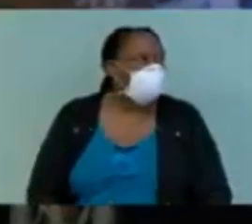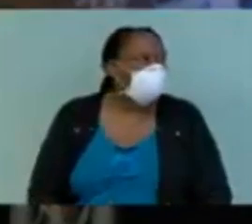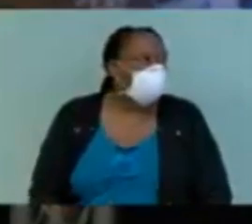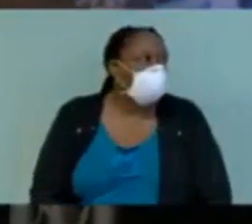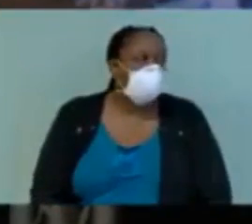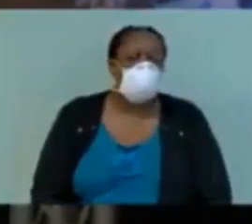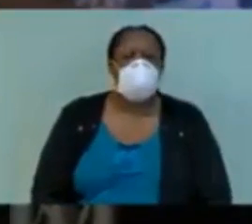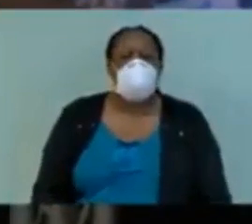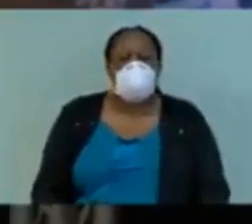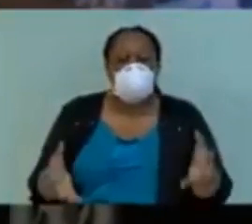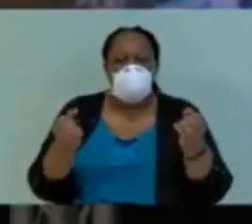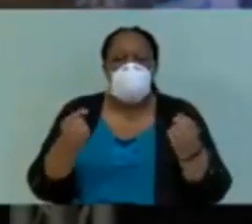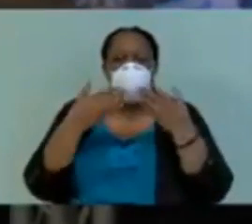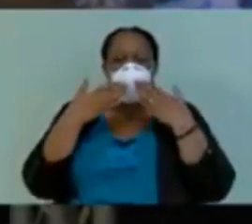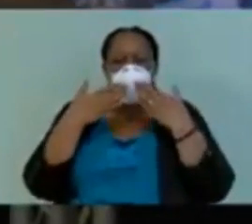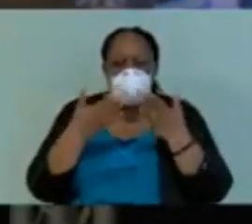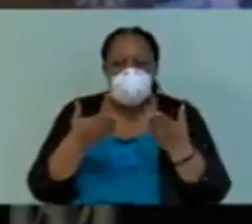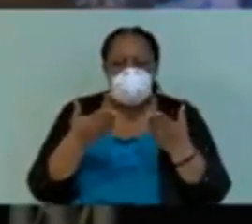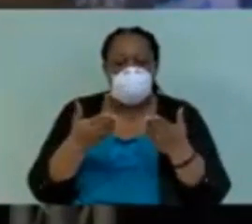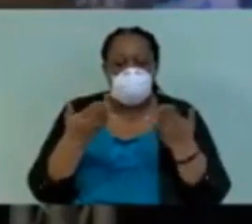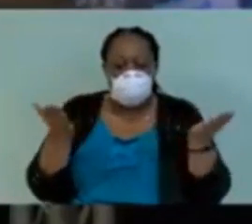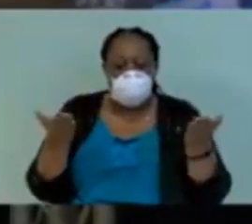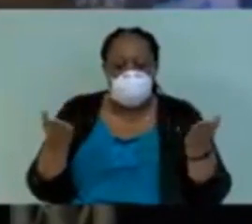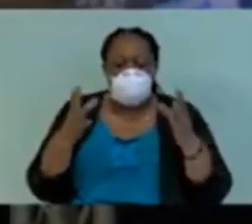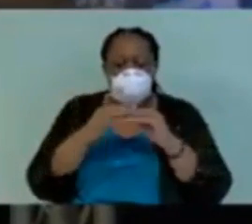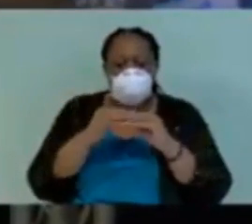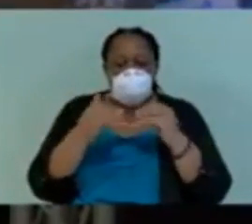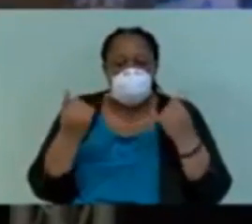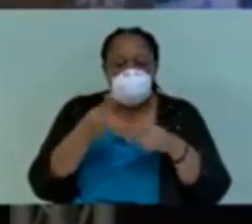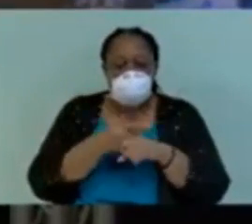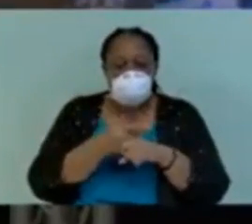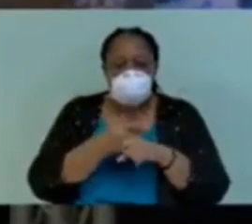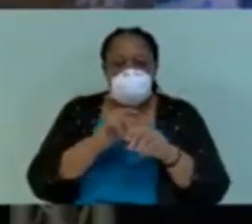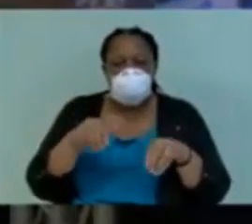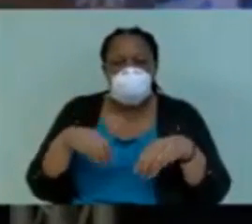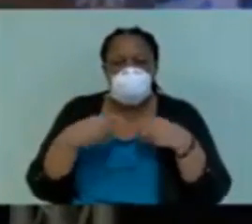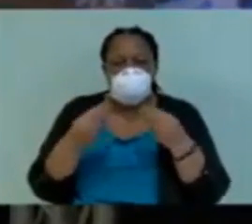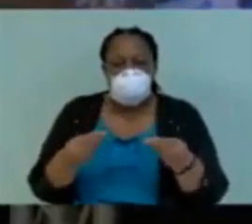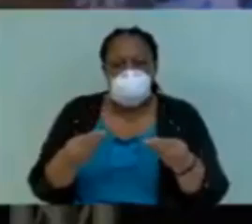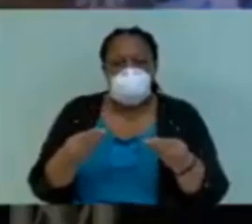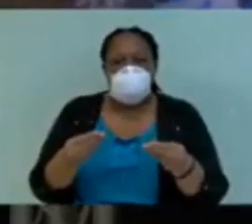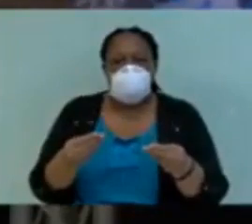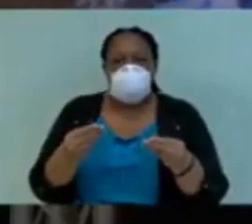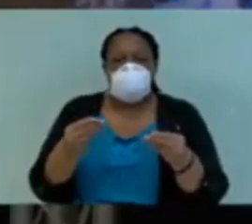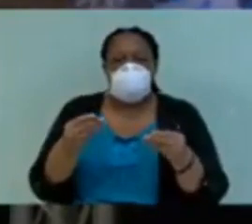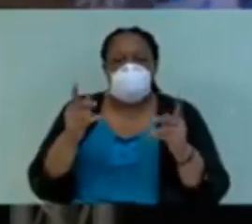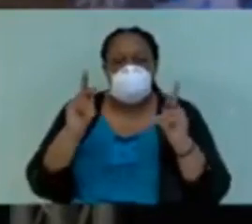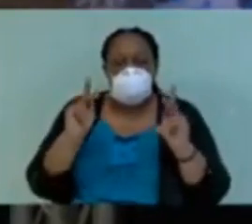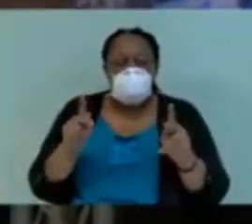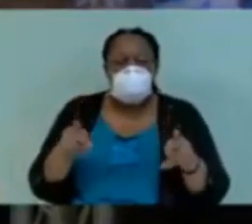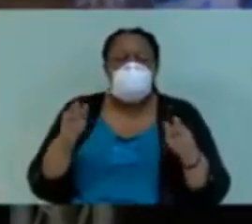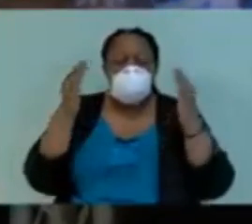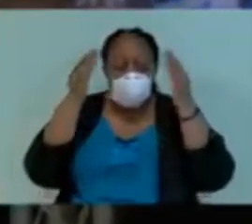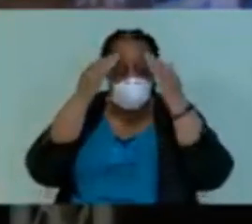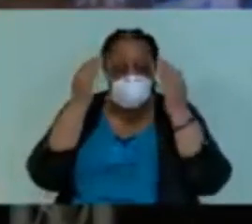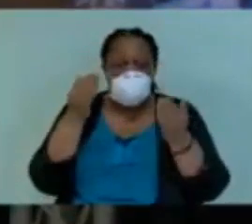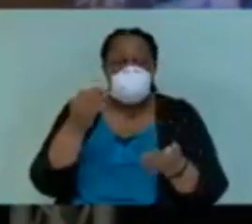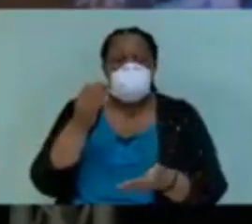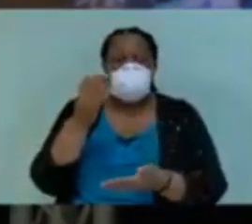performing and to execute its mandate, which is facilitate trade in the